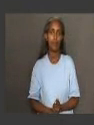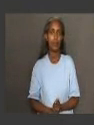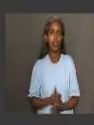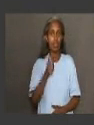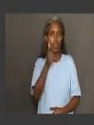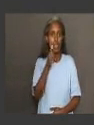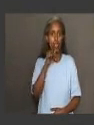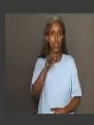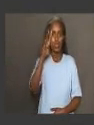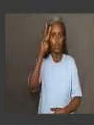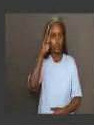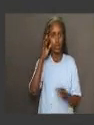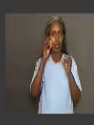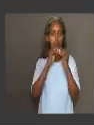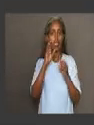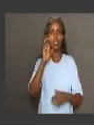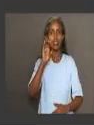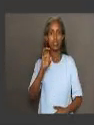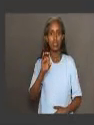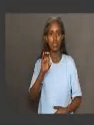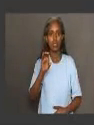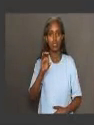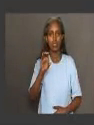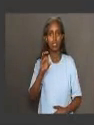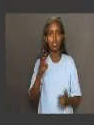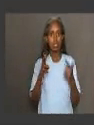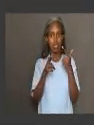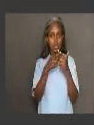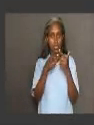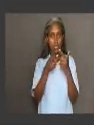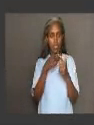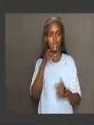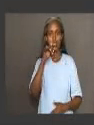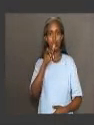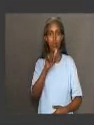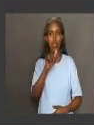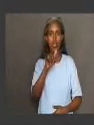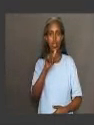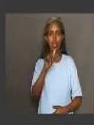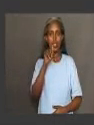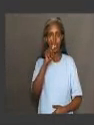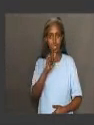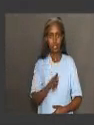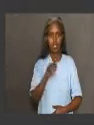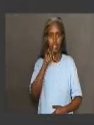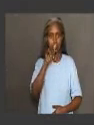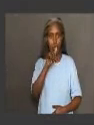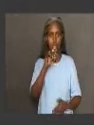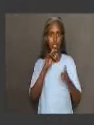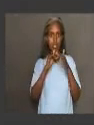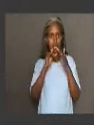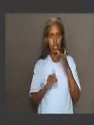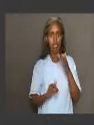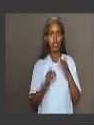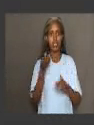For ax squared plus c, the range is y, such that y is less